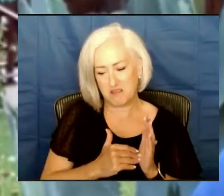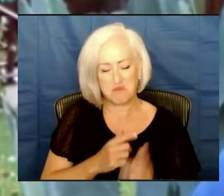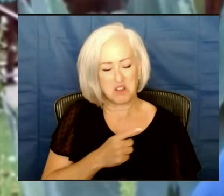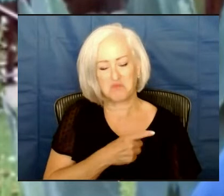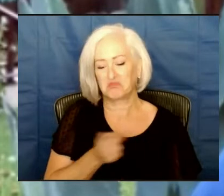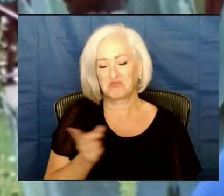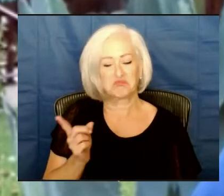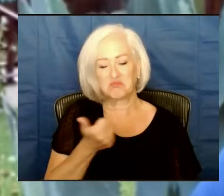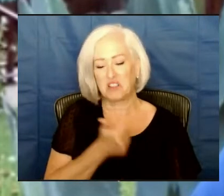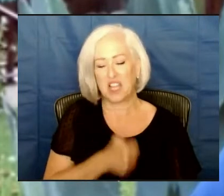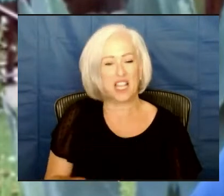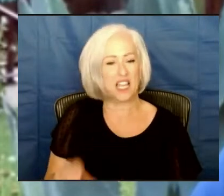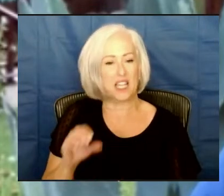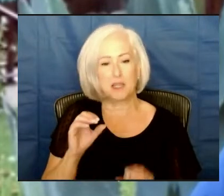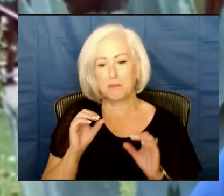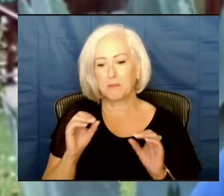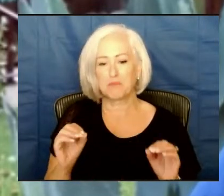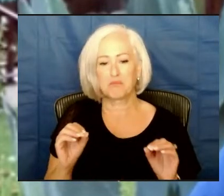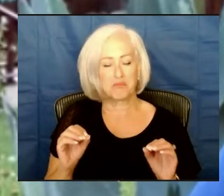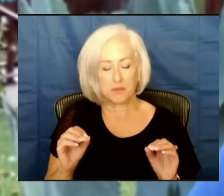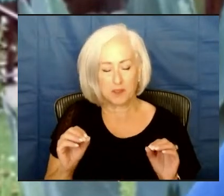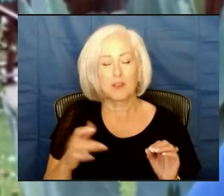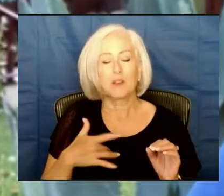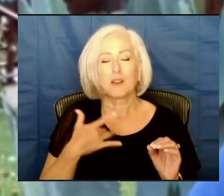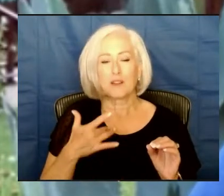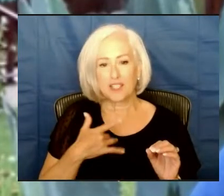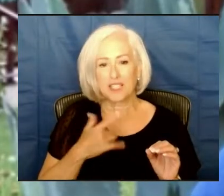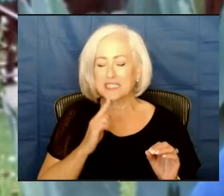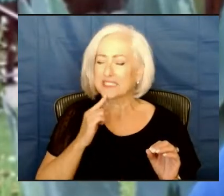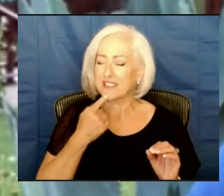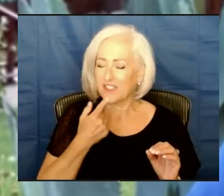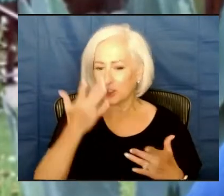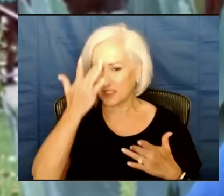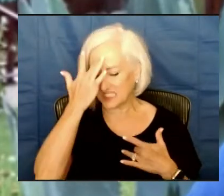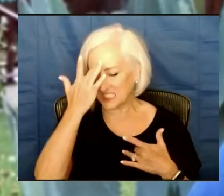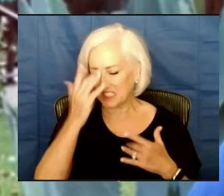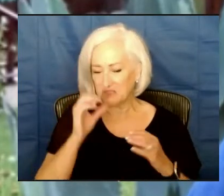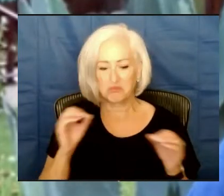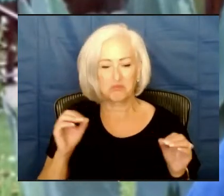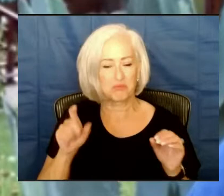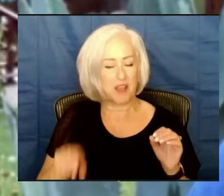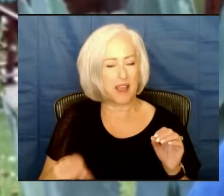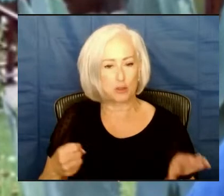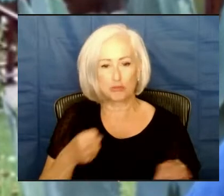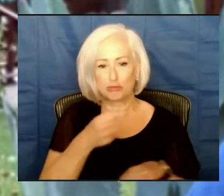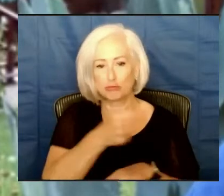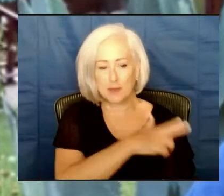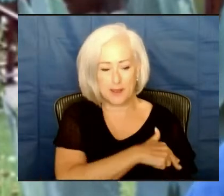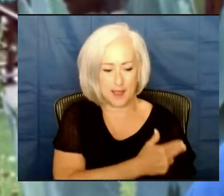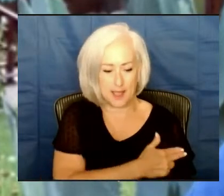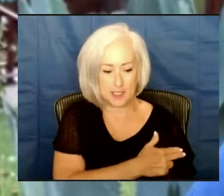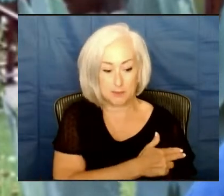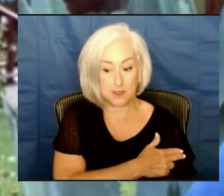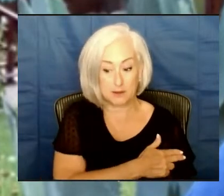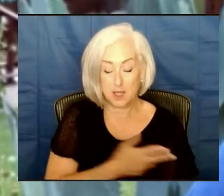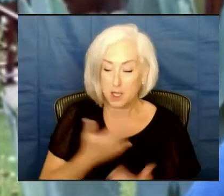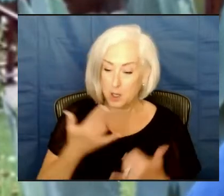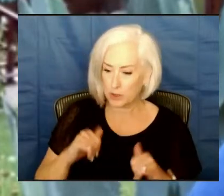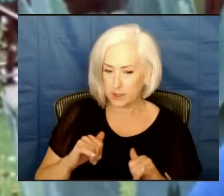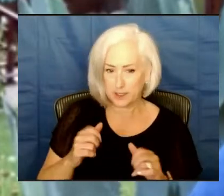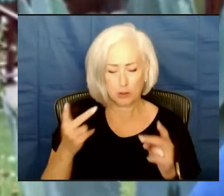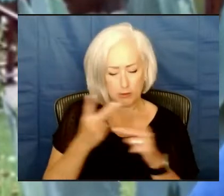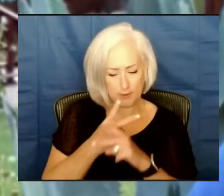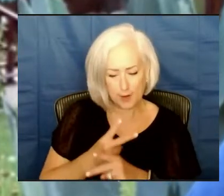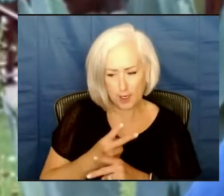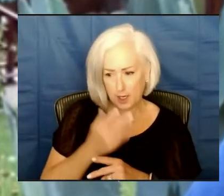or really had to go to the hospital because of progression of disease. So we're still looking into reasons why, but